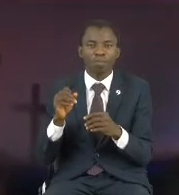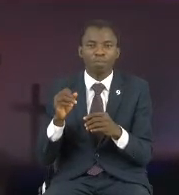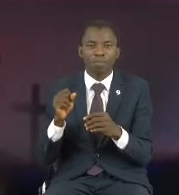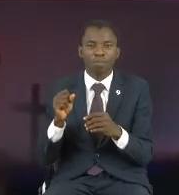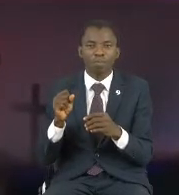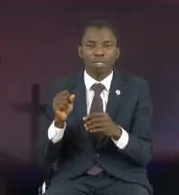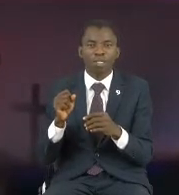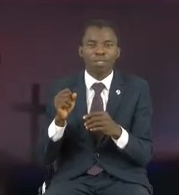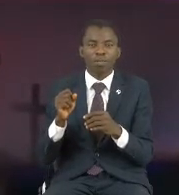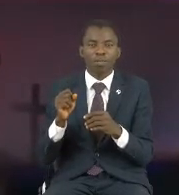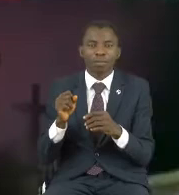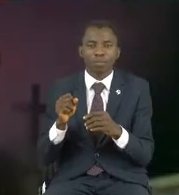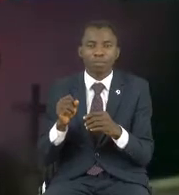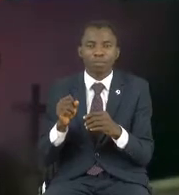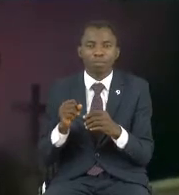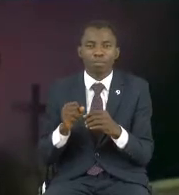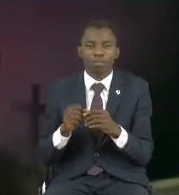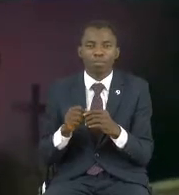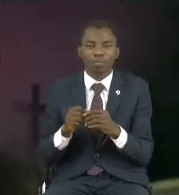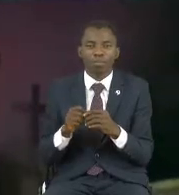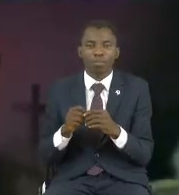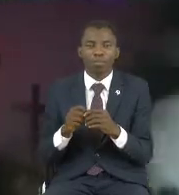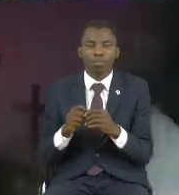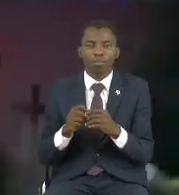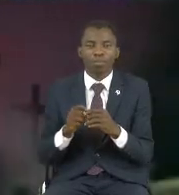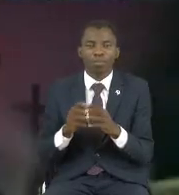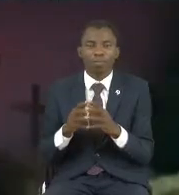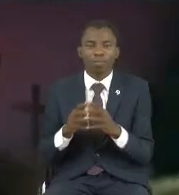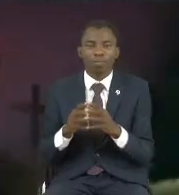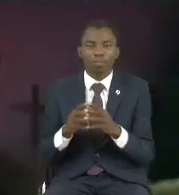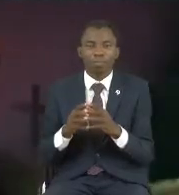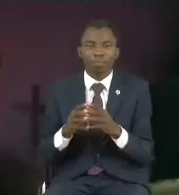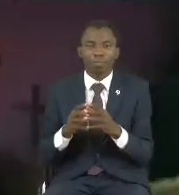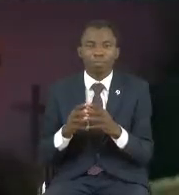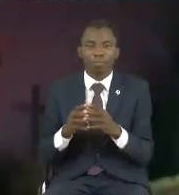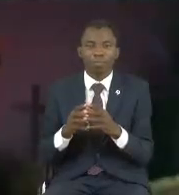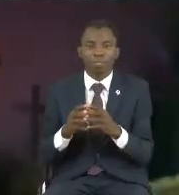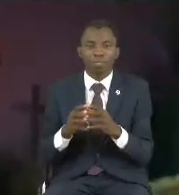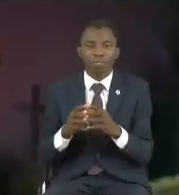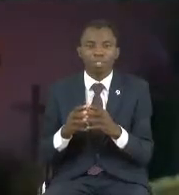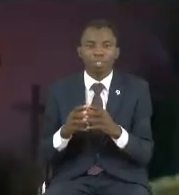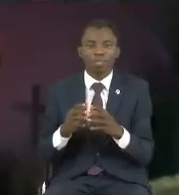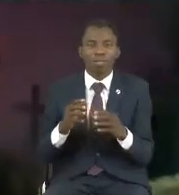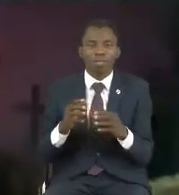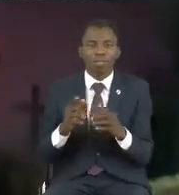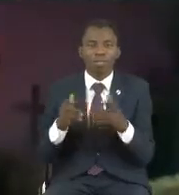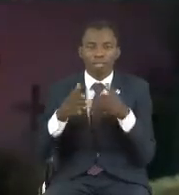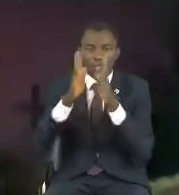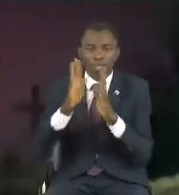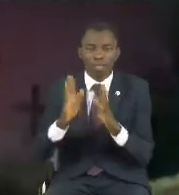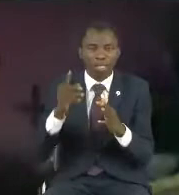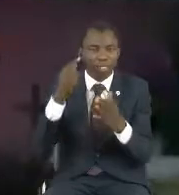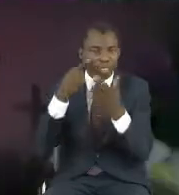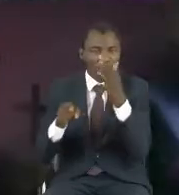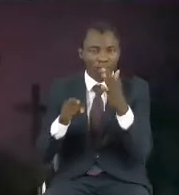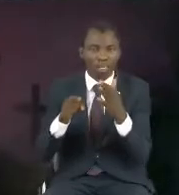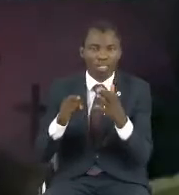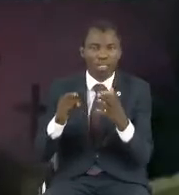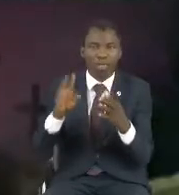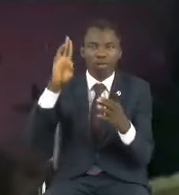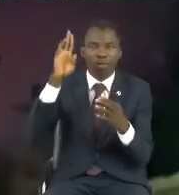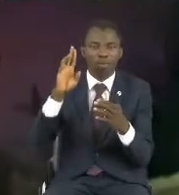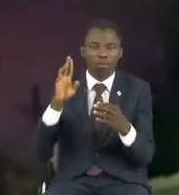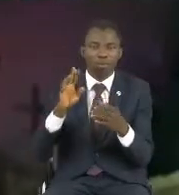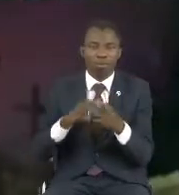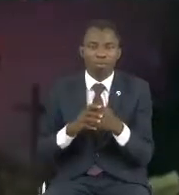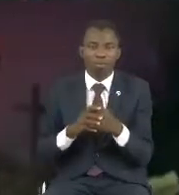supervisors, wave your hand. Thank you very much. At the far right, please, supervisors, check up. Check up. Thank